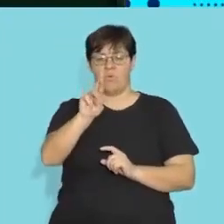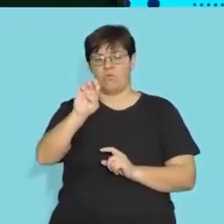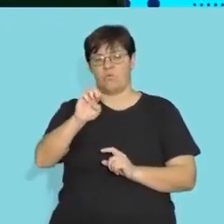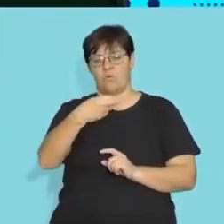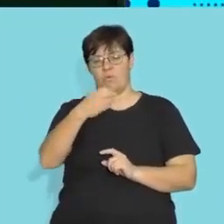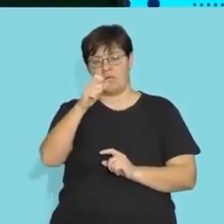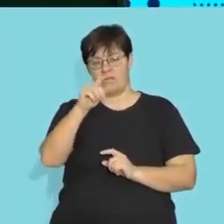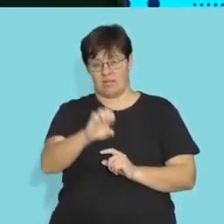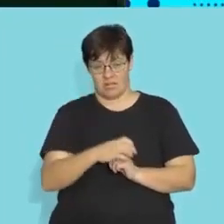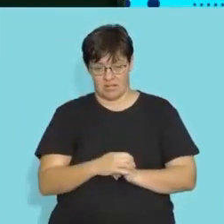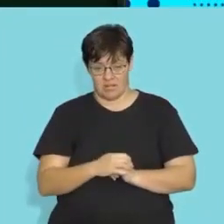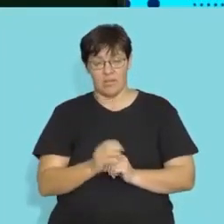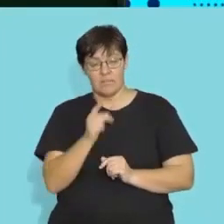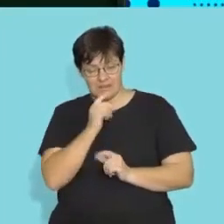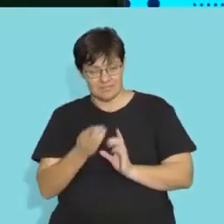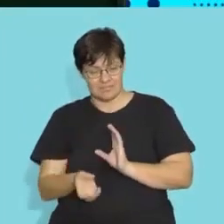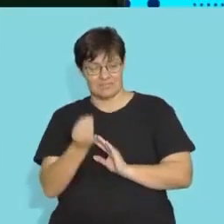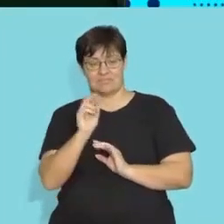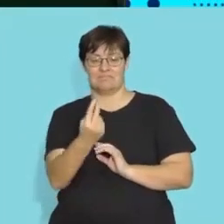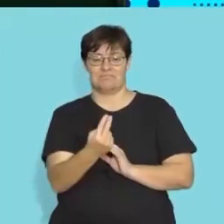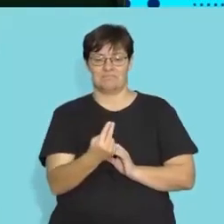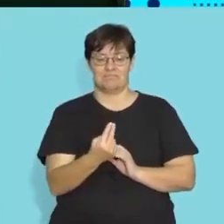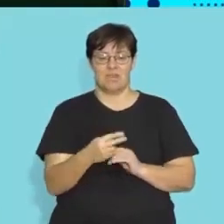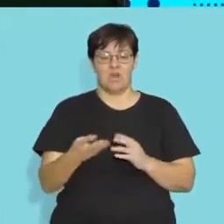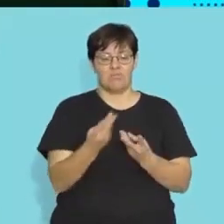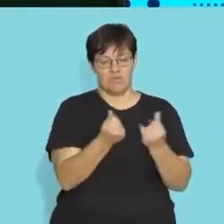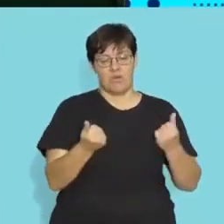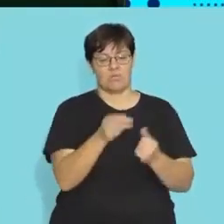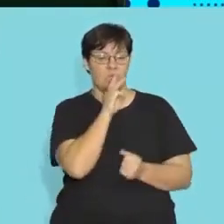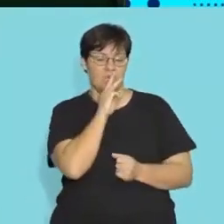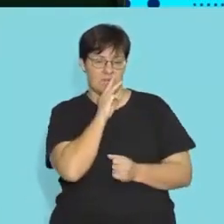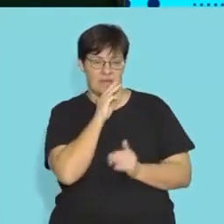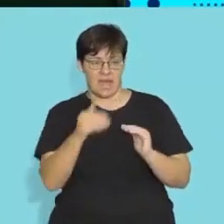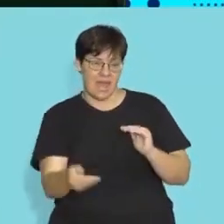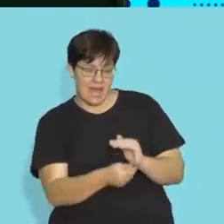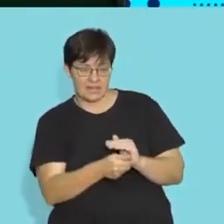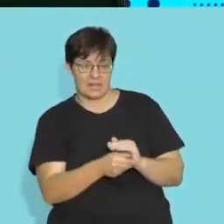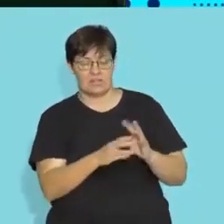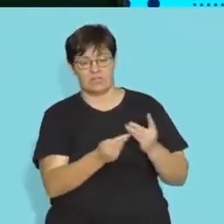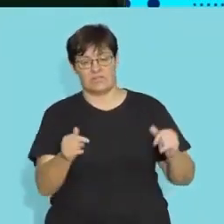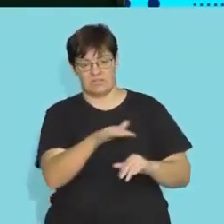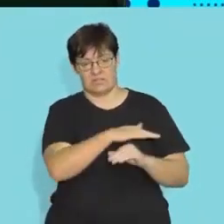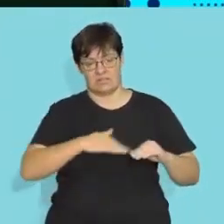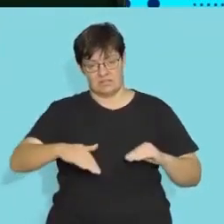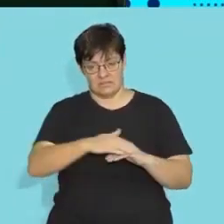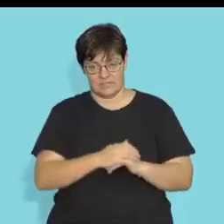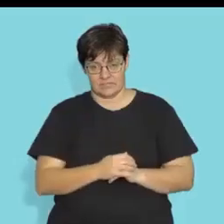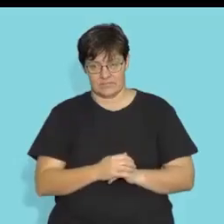that collects as a result of percolation into what we refer to as the groundwater beneath the Earth's